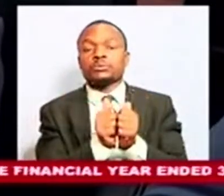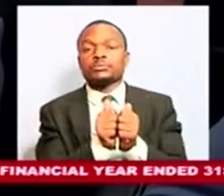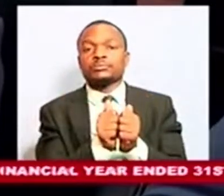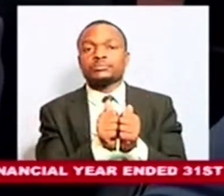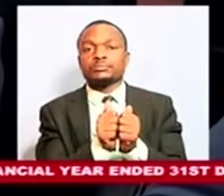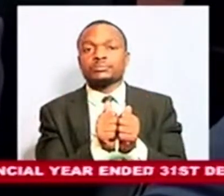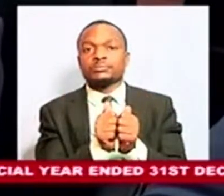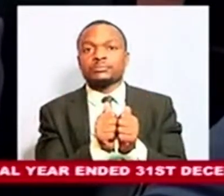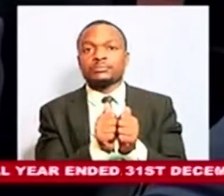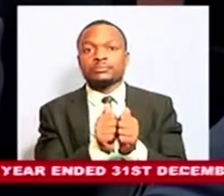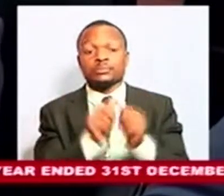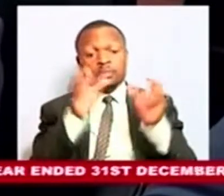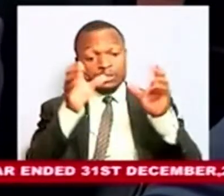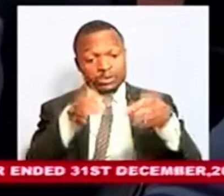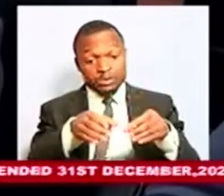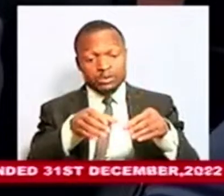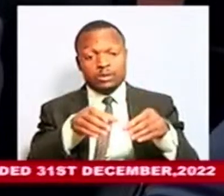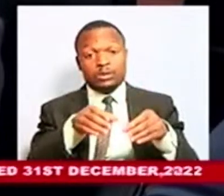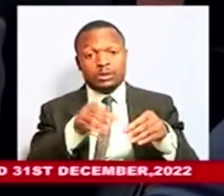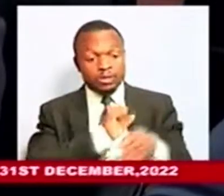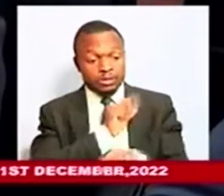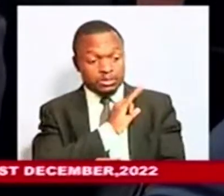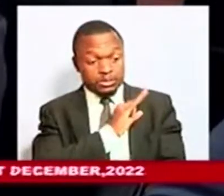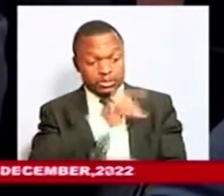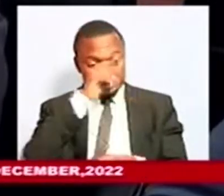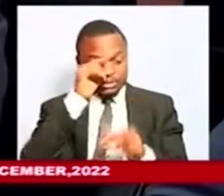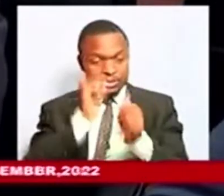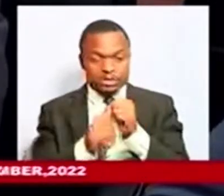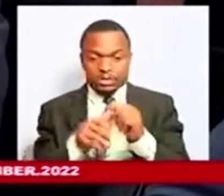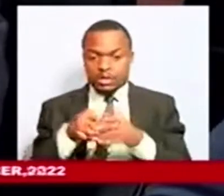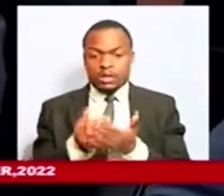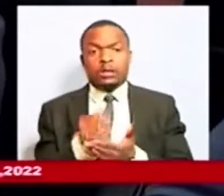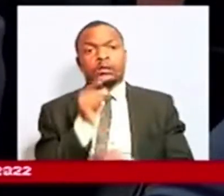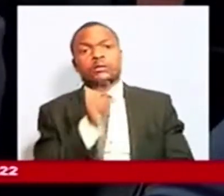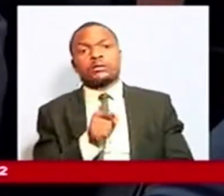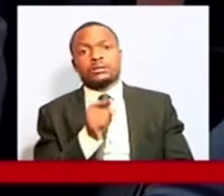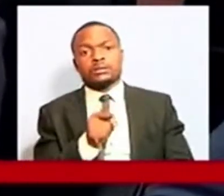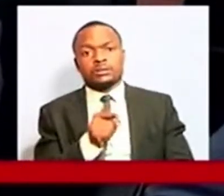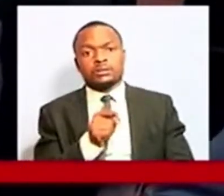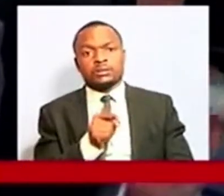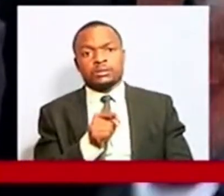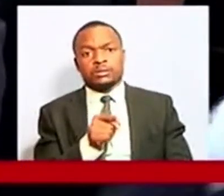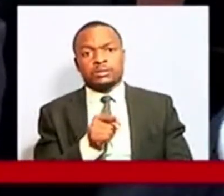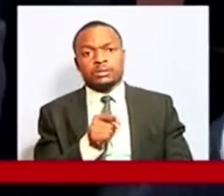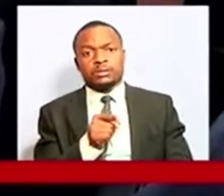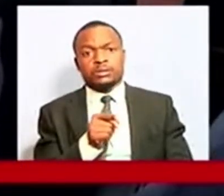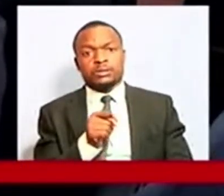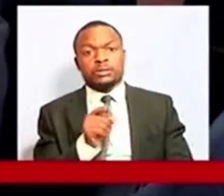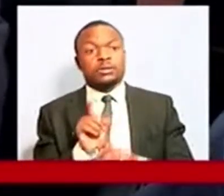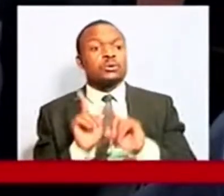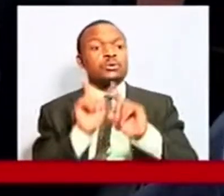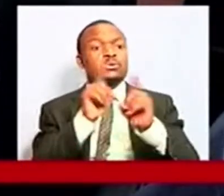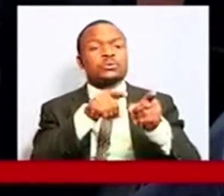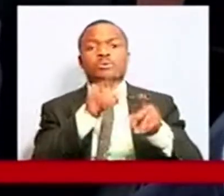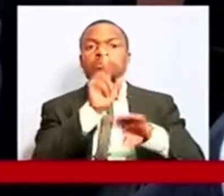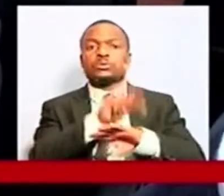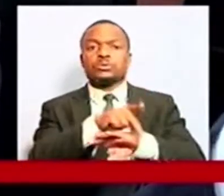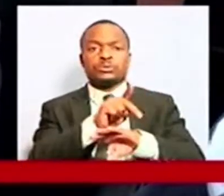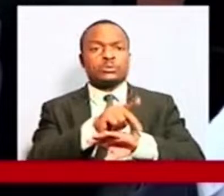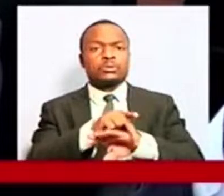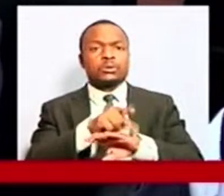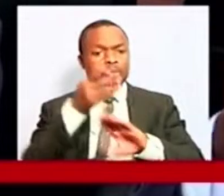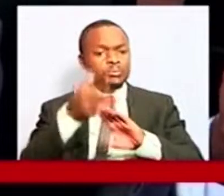the council people, because how could he possess a site before he was